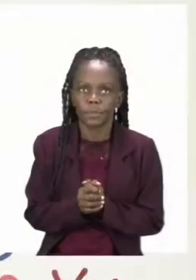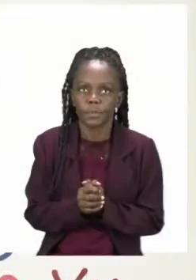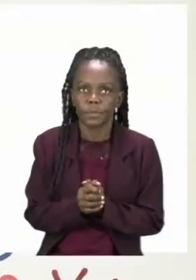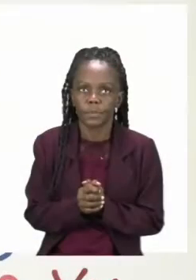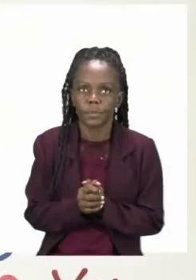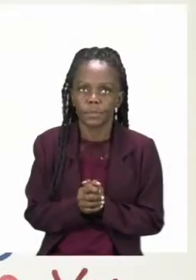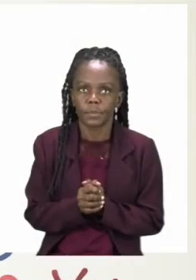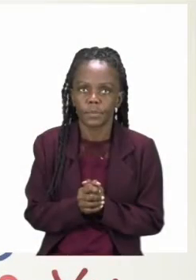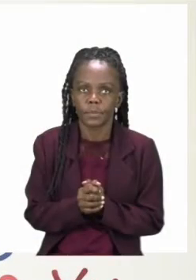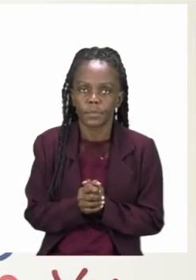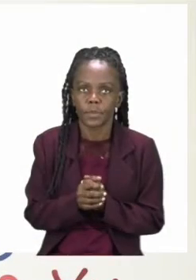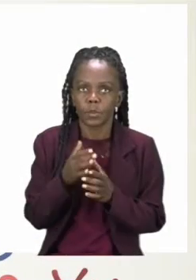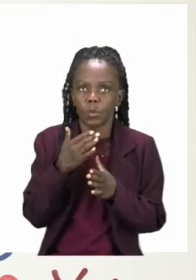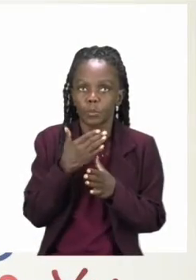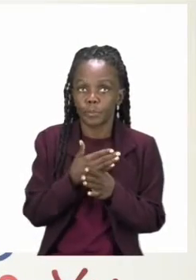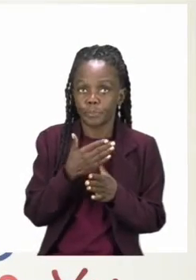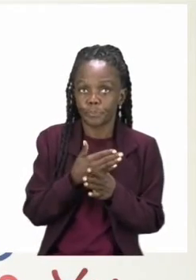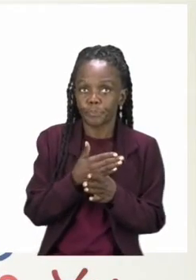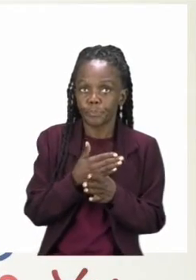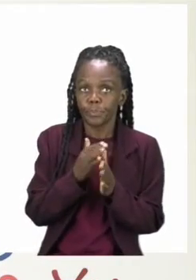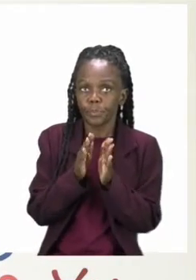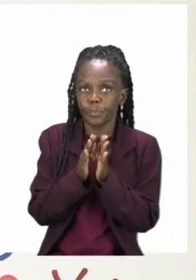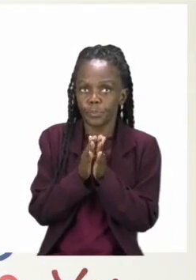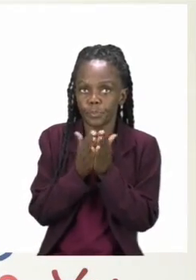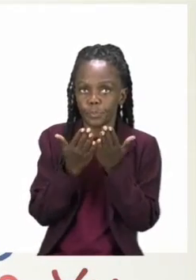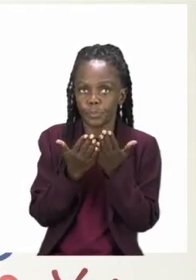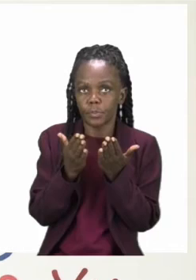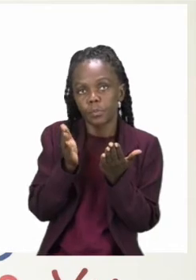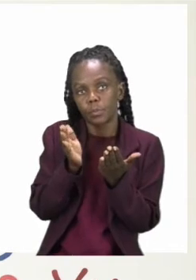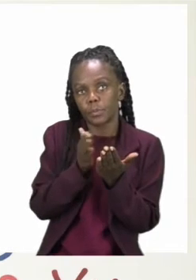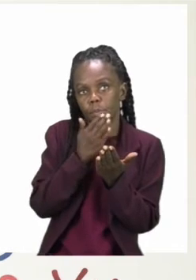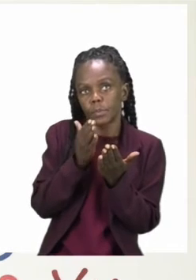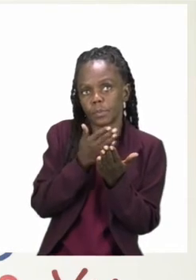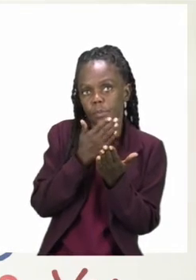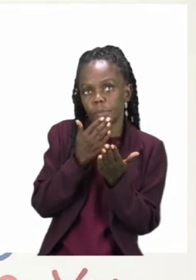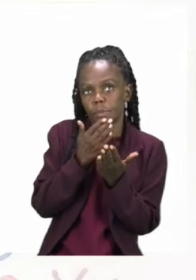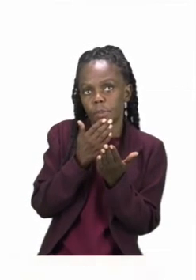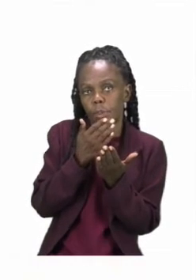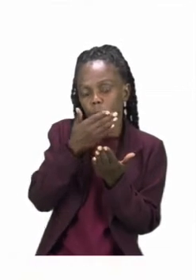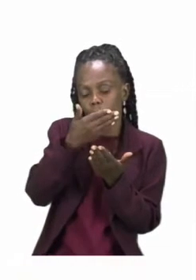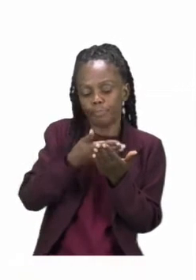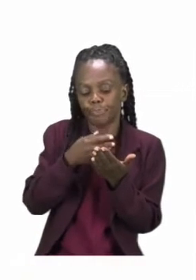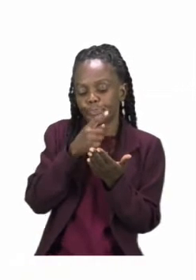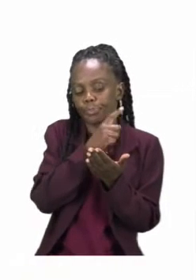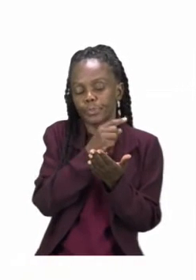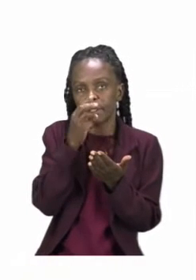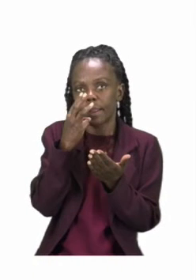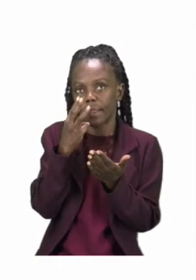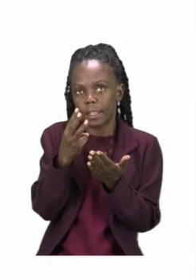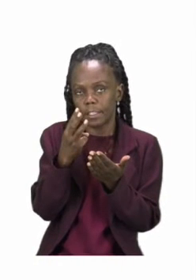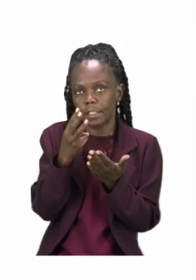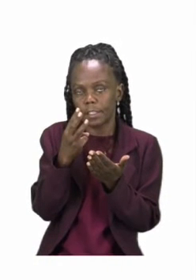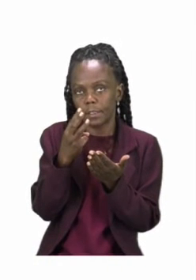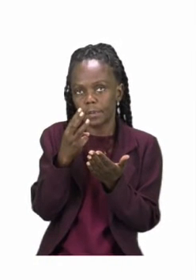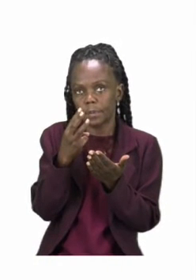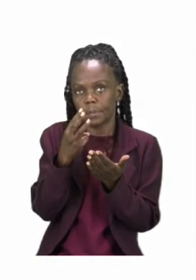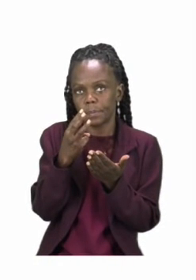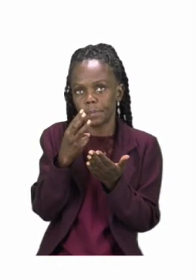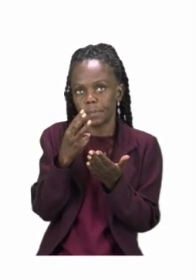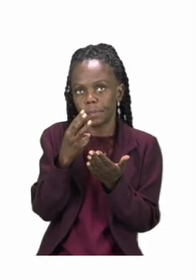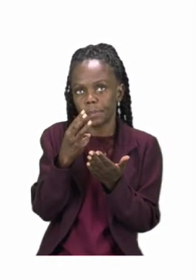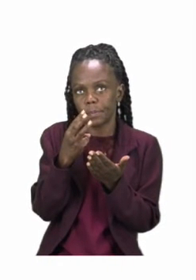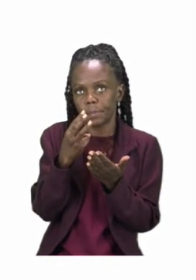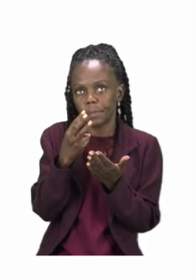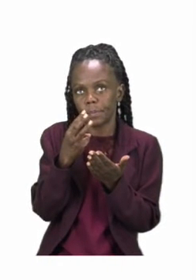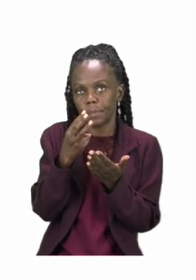For our exercise, boys and girls, let's now turn to page 13. On page 13, we are going